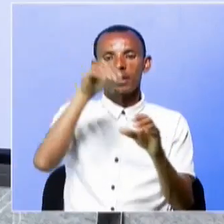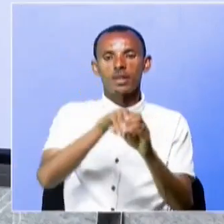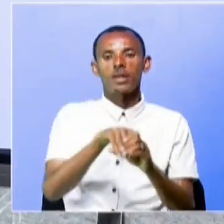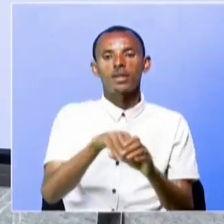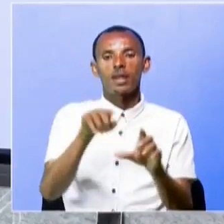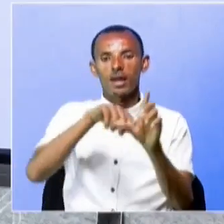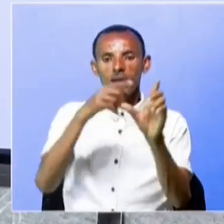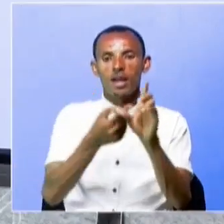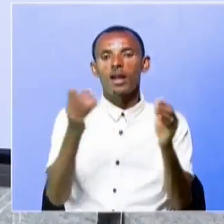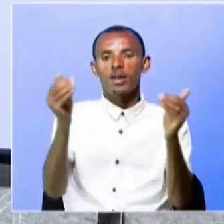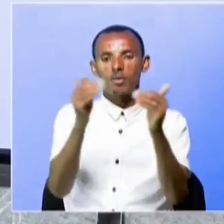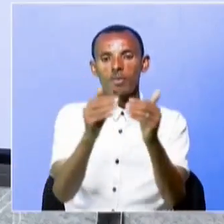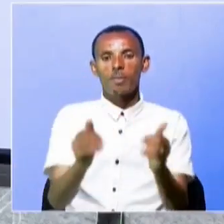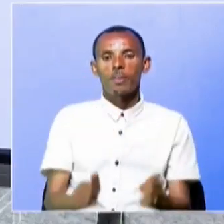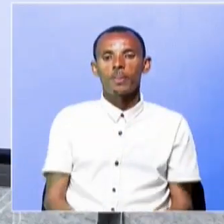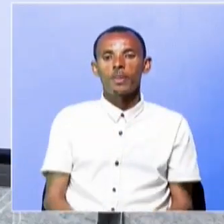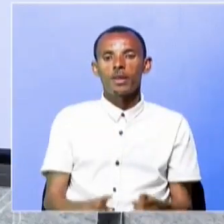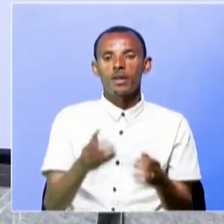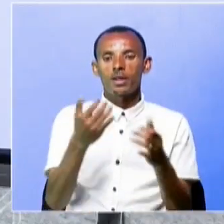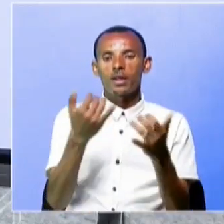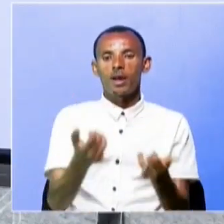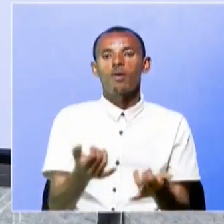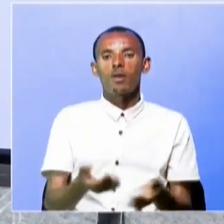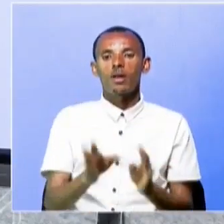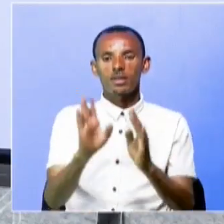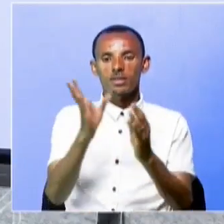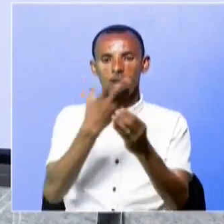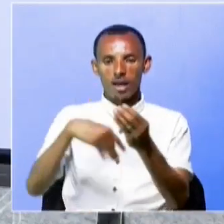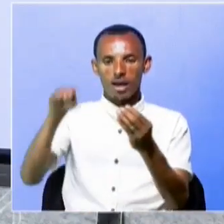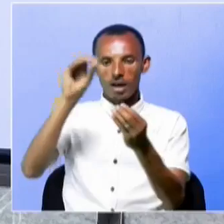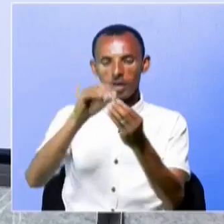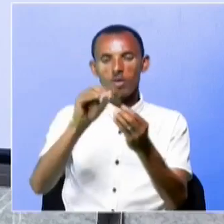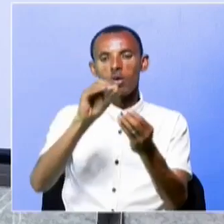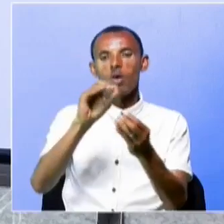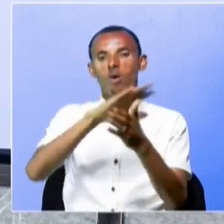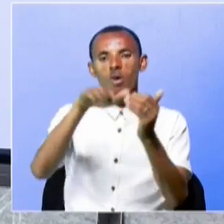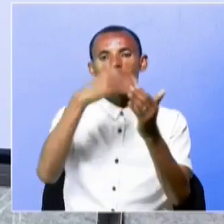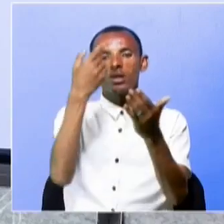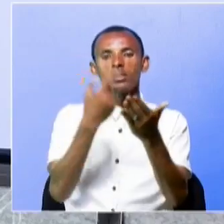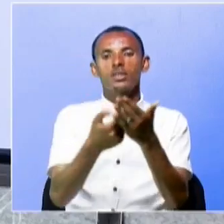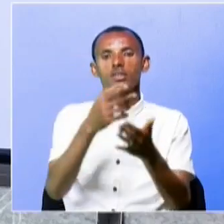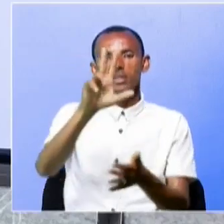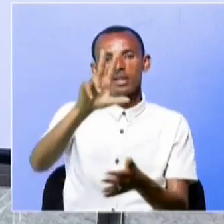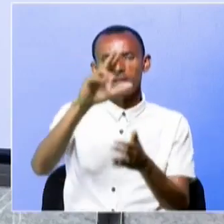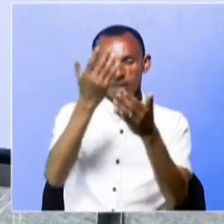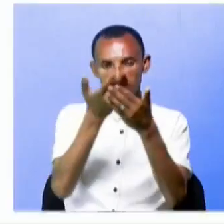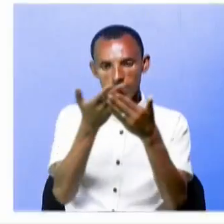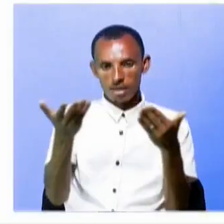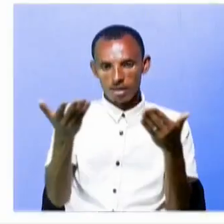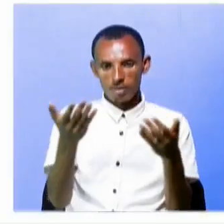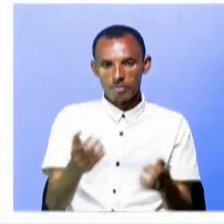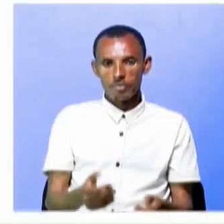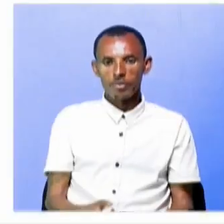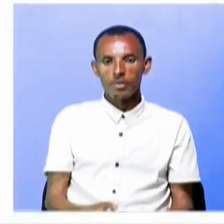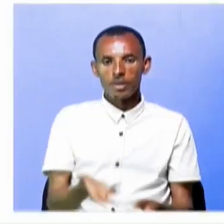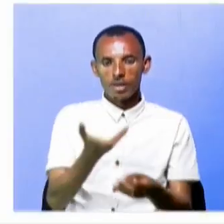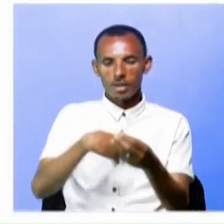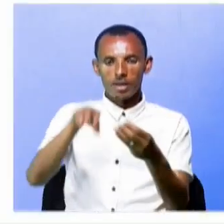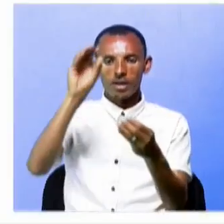congruent. Now, let us add all these three things, okay? Add